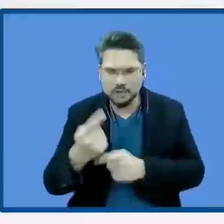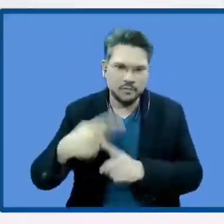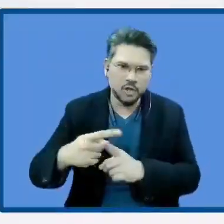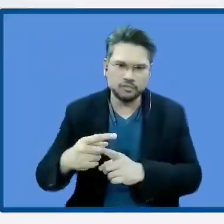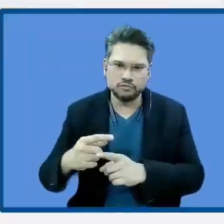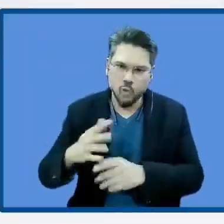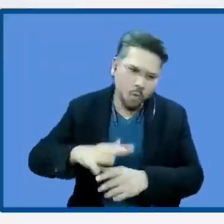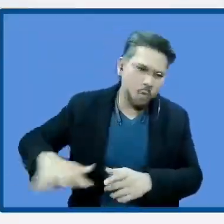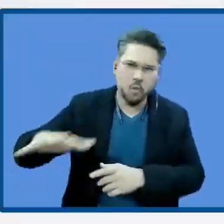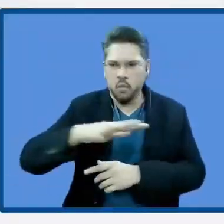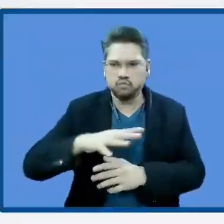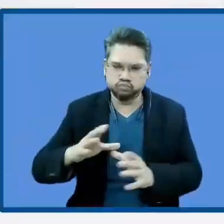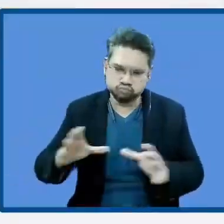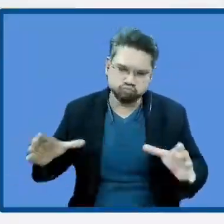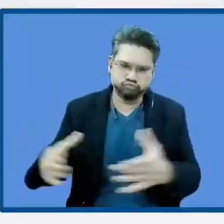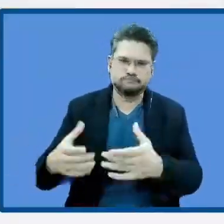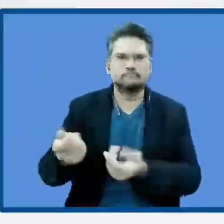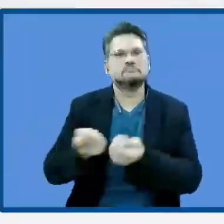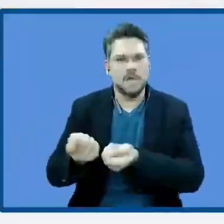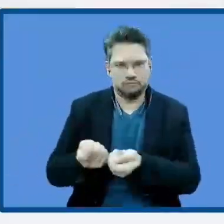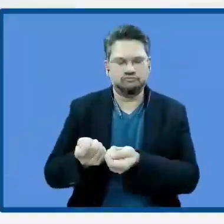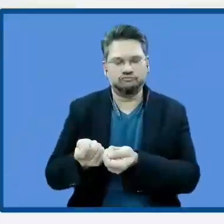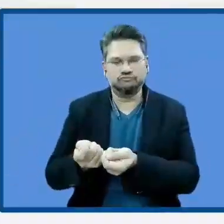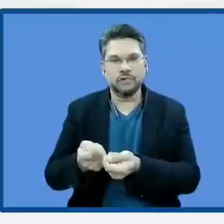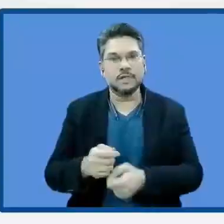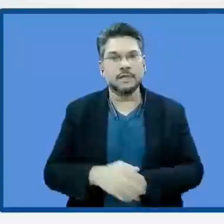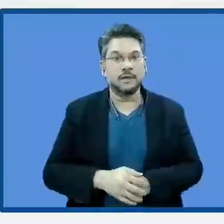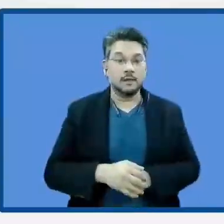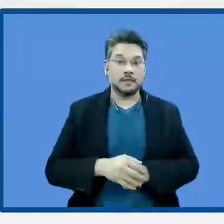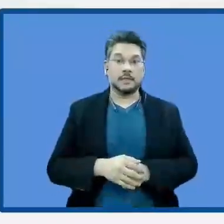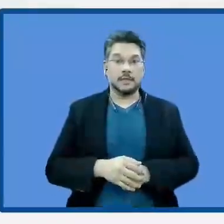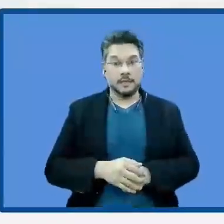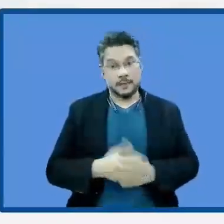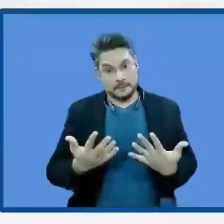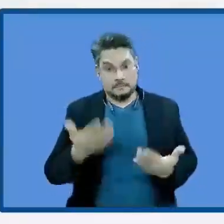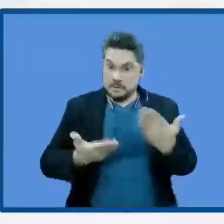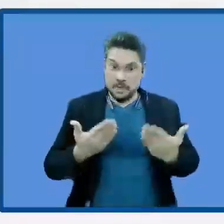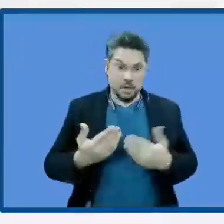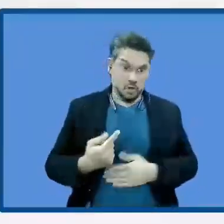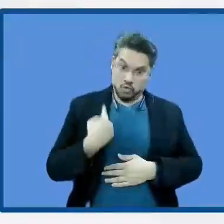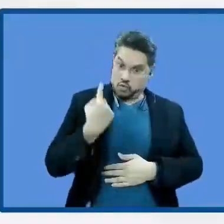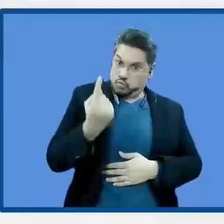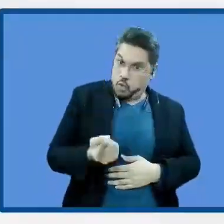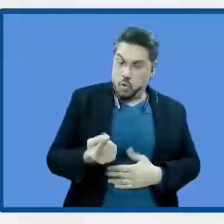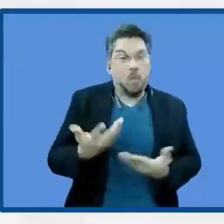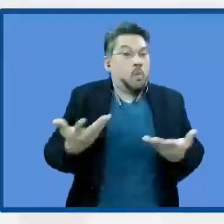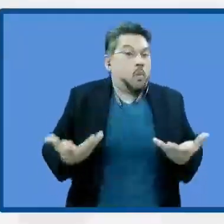However, this can happen tomorrow, or it